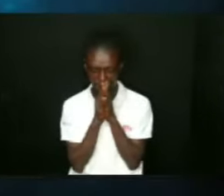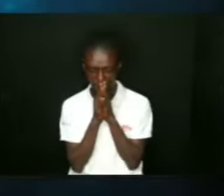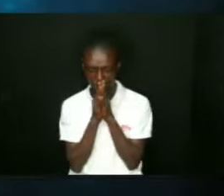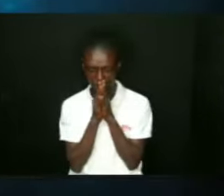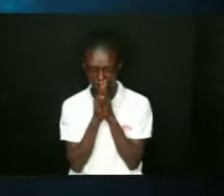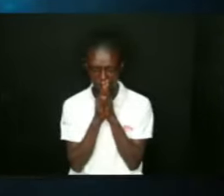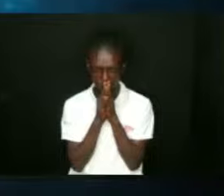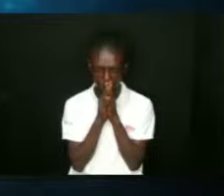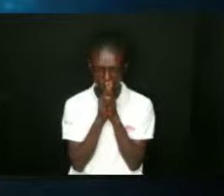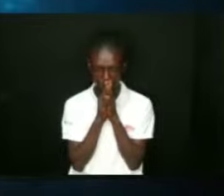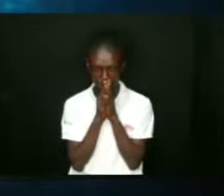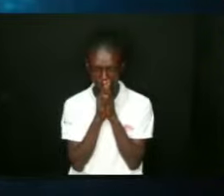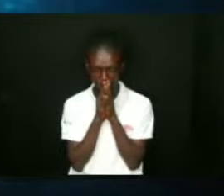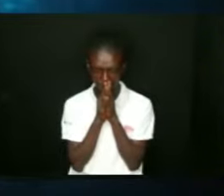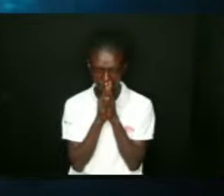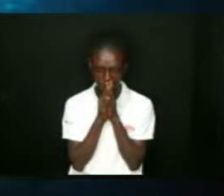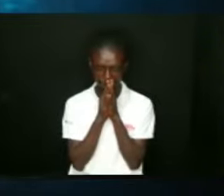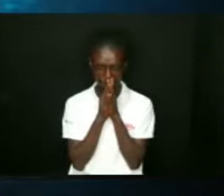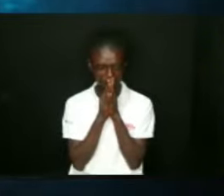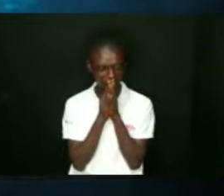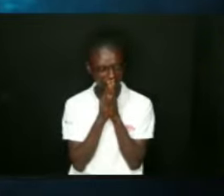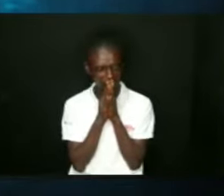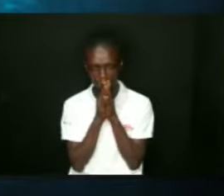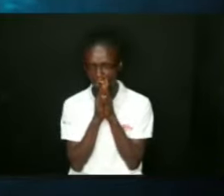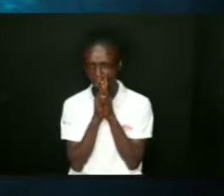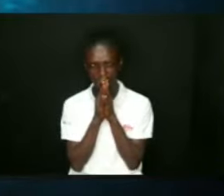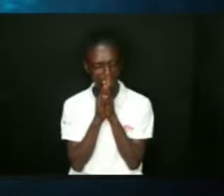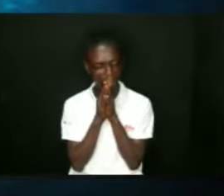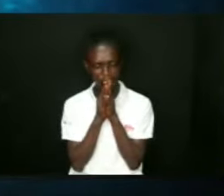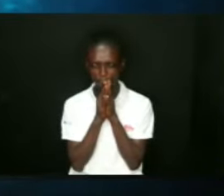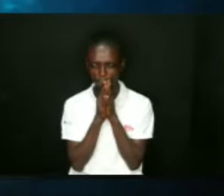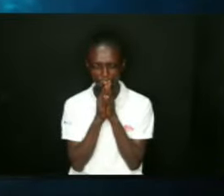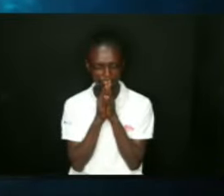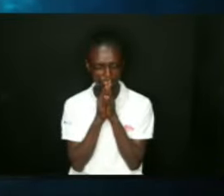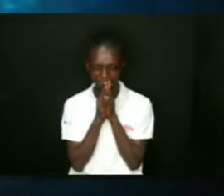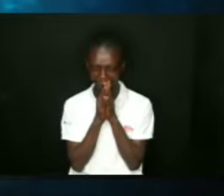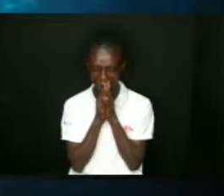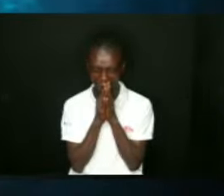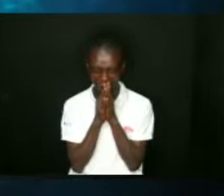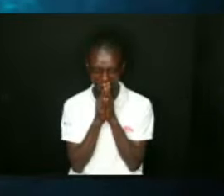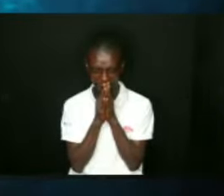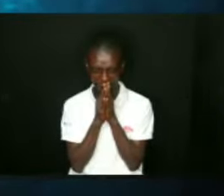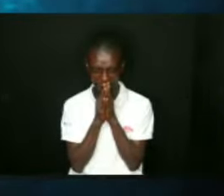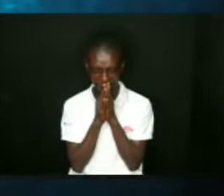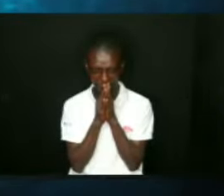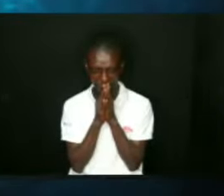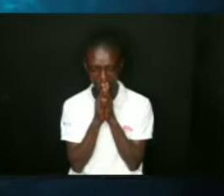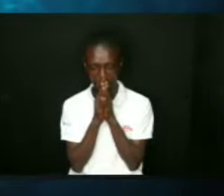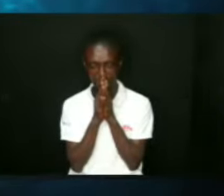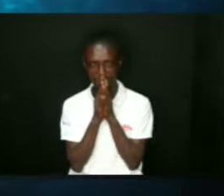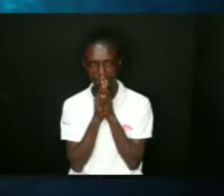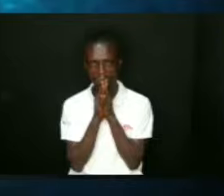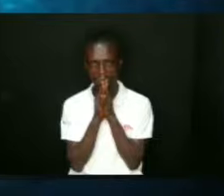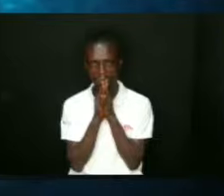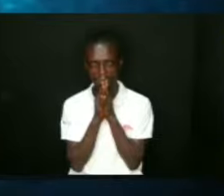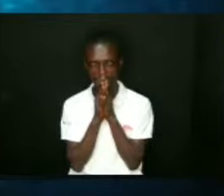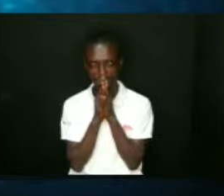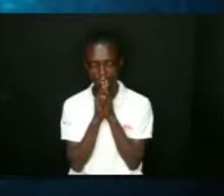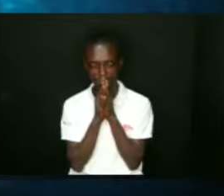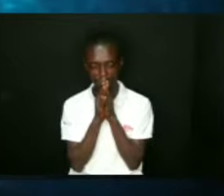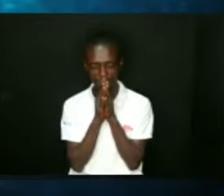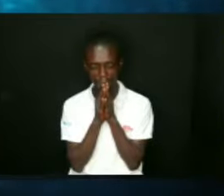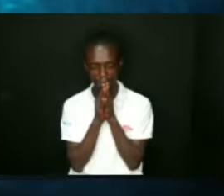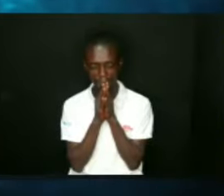at the national level and the area level. We thank you for the ministers in the church. We bless your holy name for the full clergy and